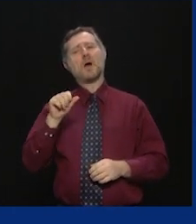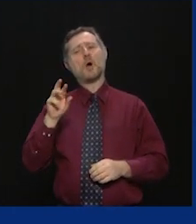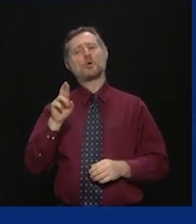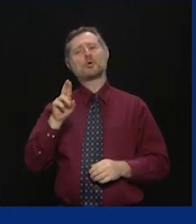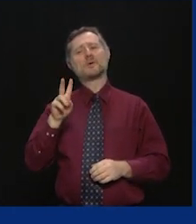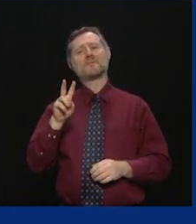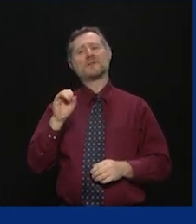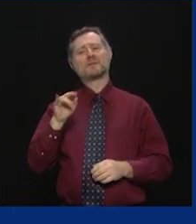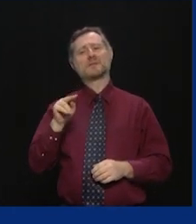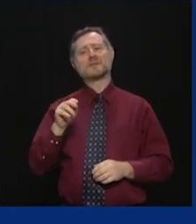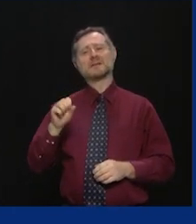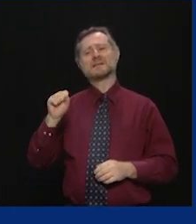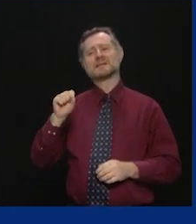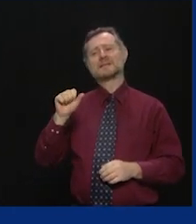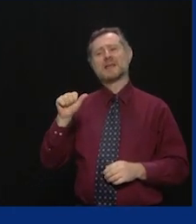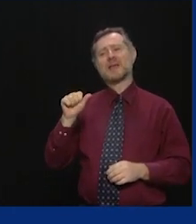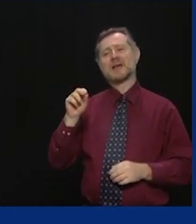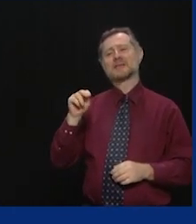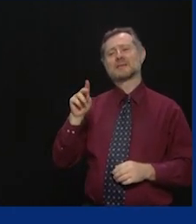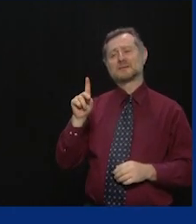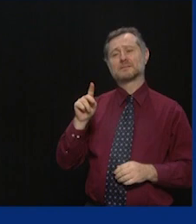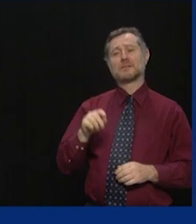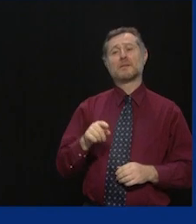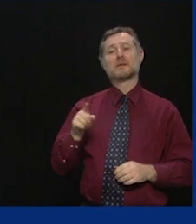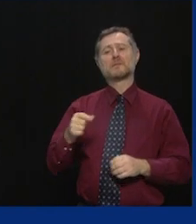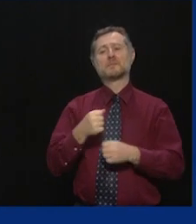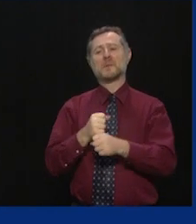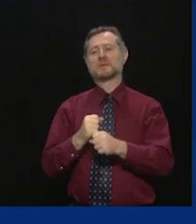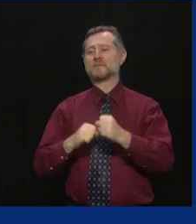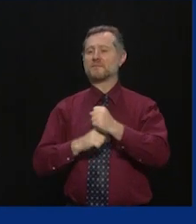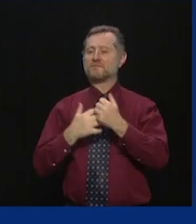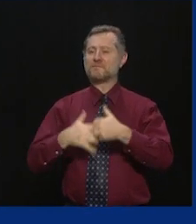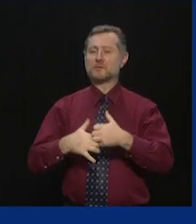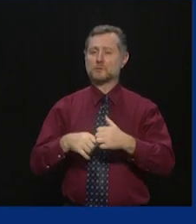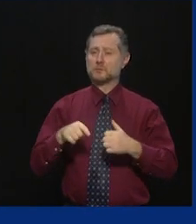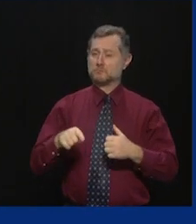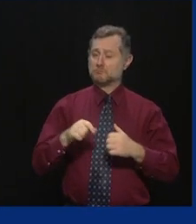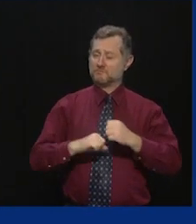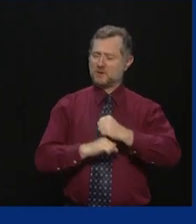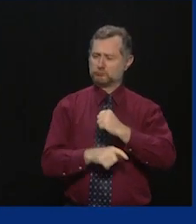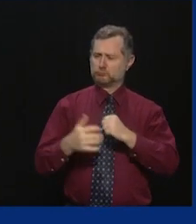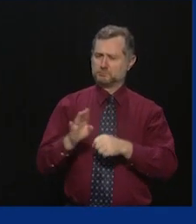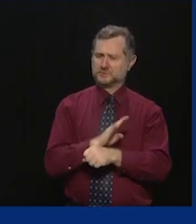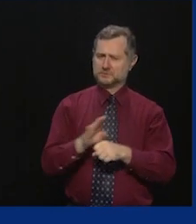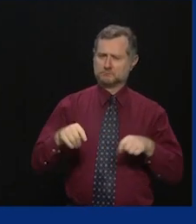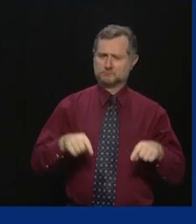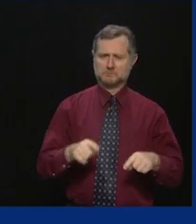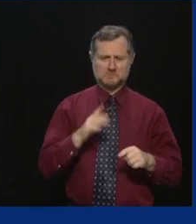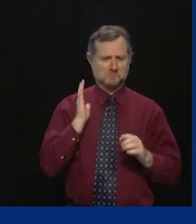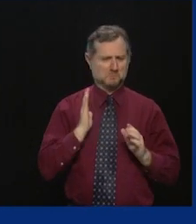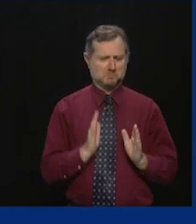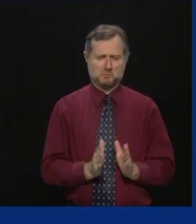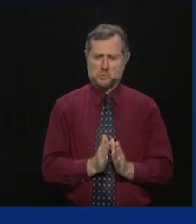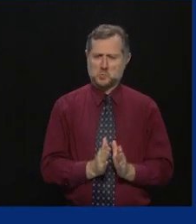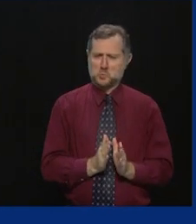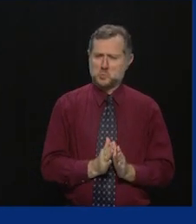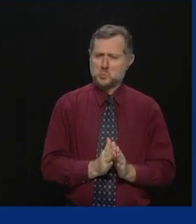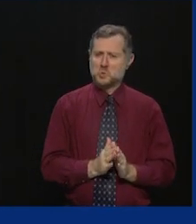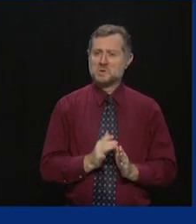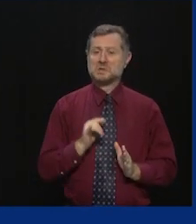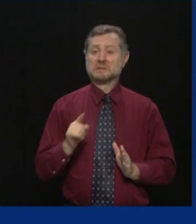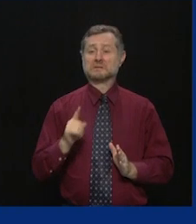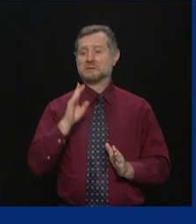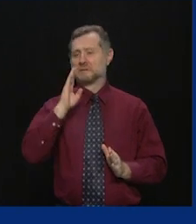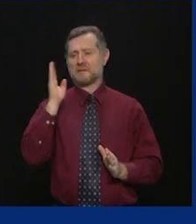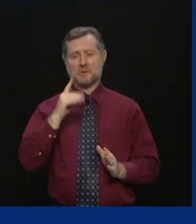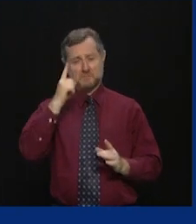1945 in an old sauerkraut factory on Canandaigua Lake. I doubt he had it in his view that this someday would turn into